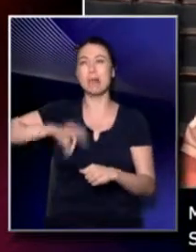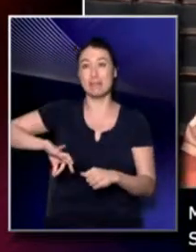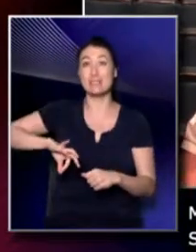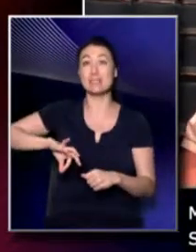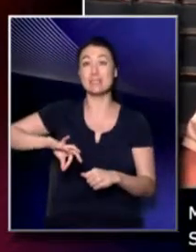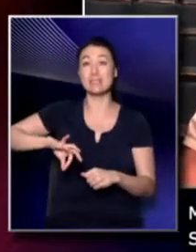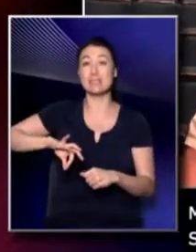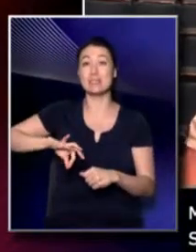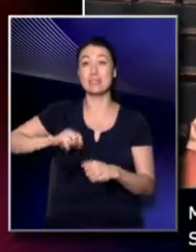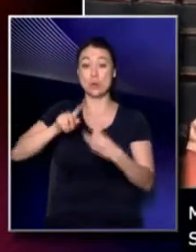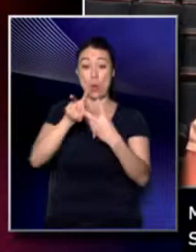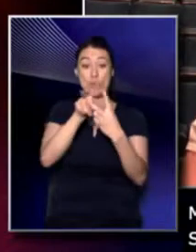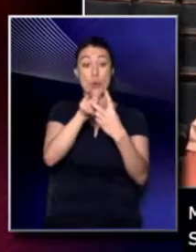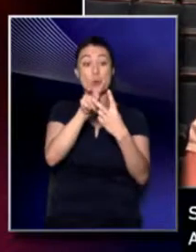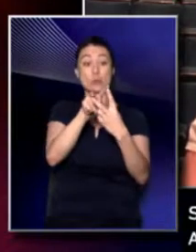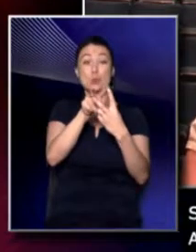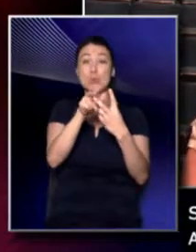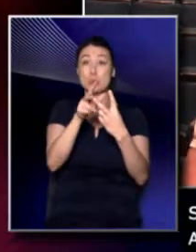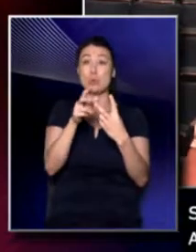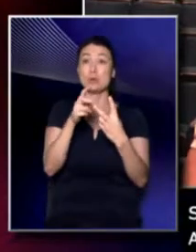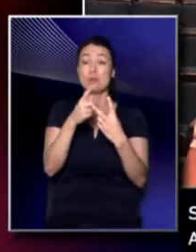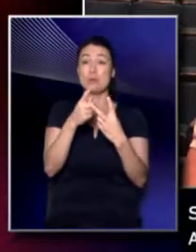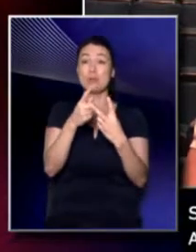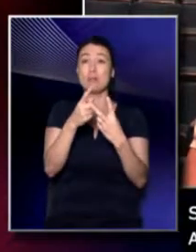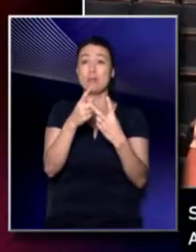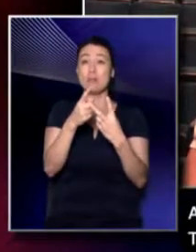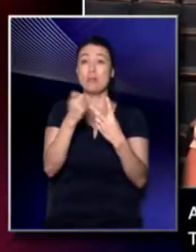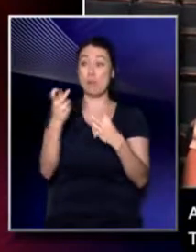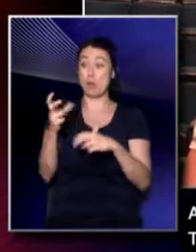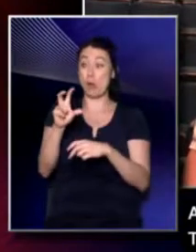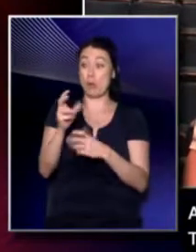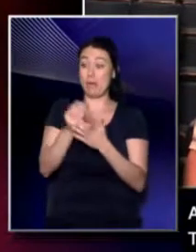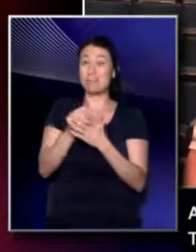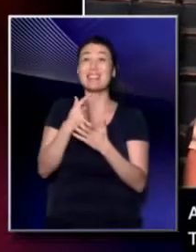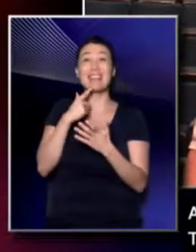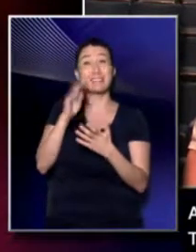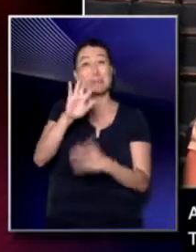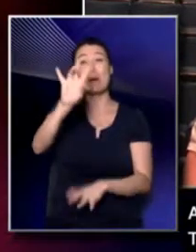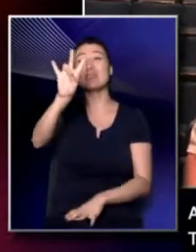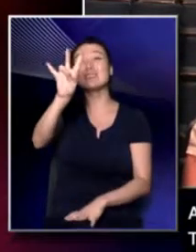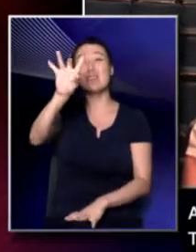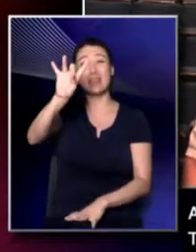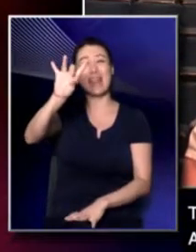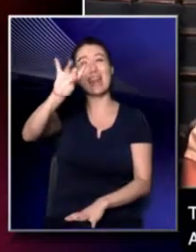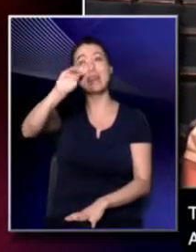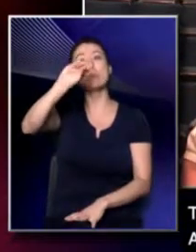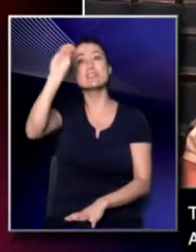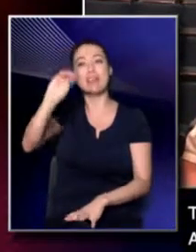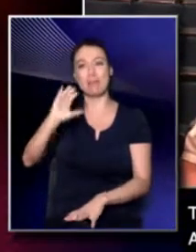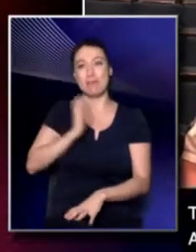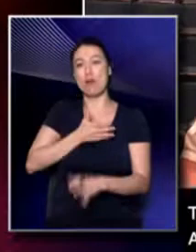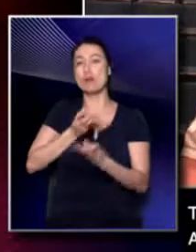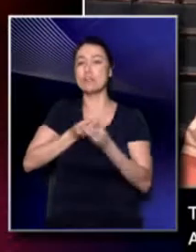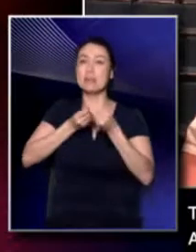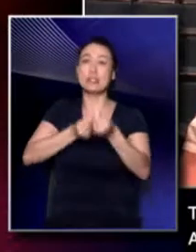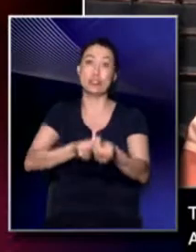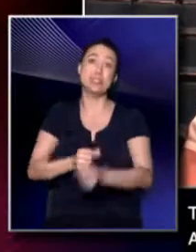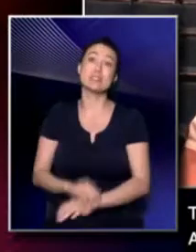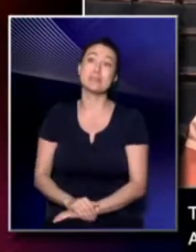Those 2 categories out of the appropriated funds account for about 78 to 80% of our total expenditures.